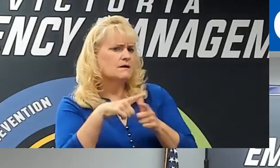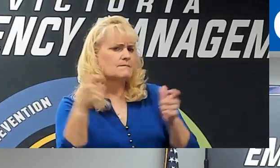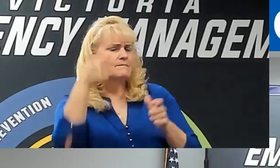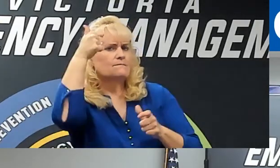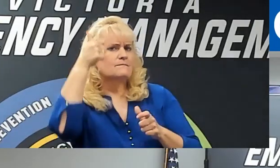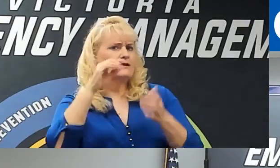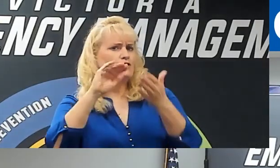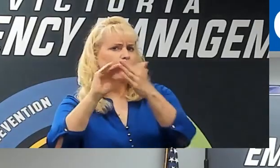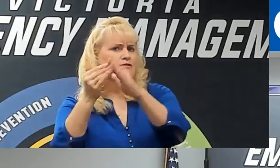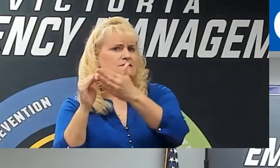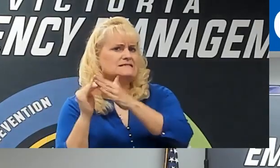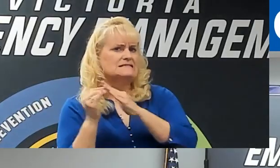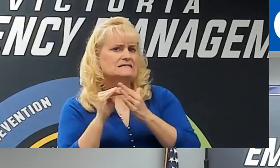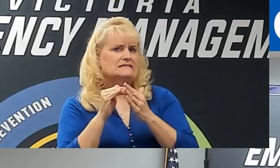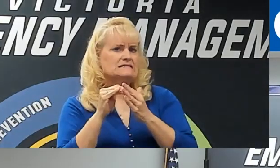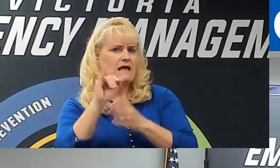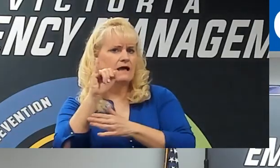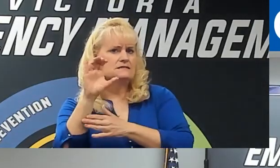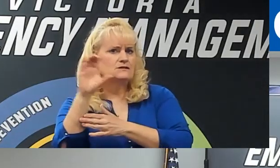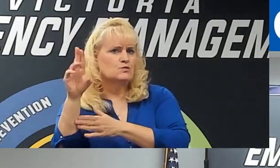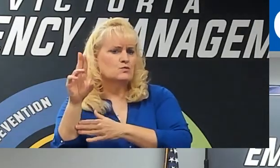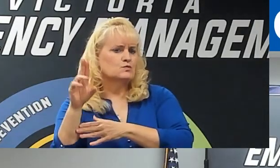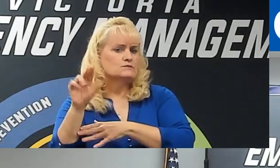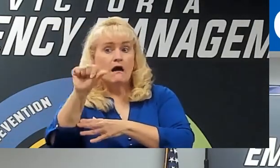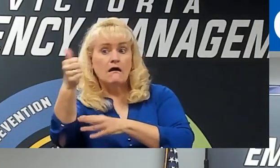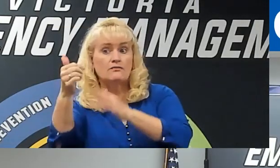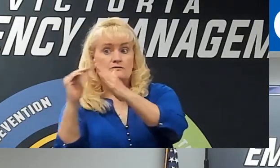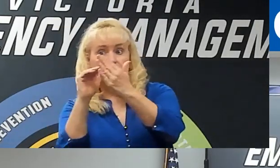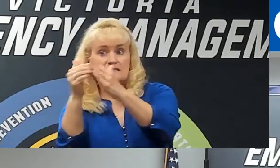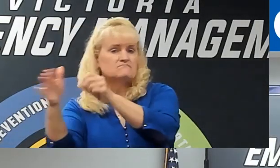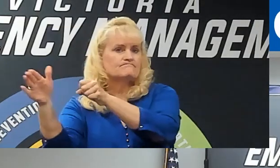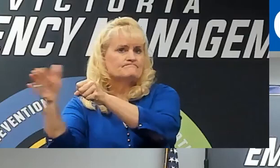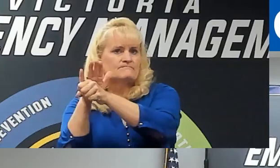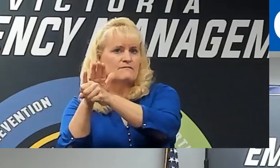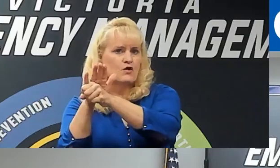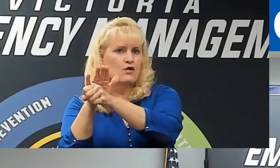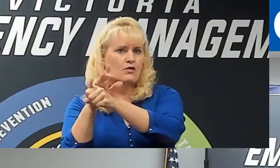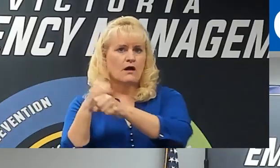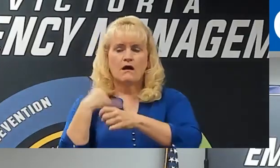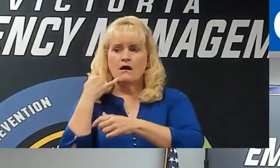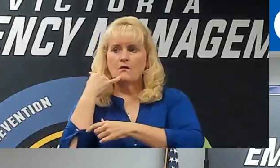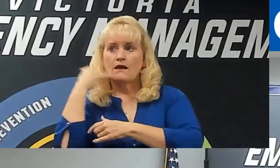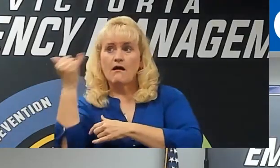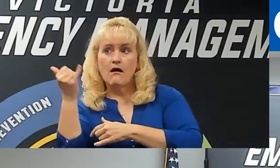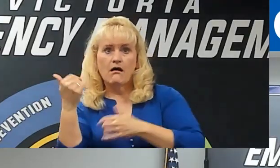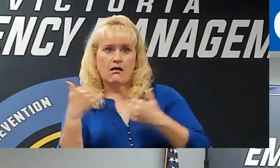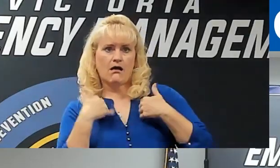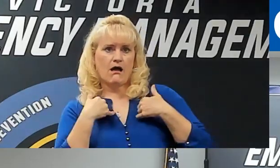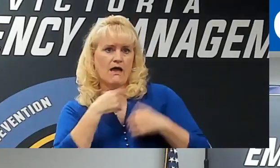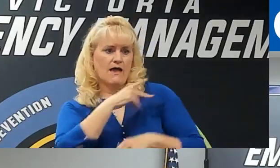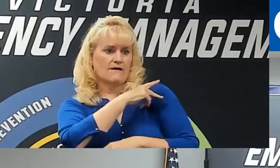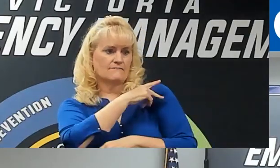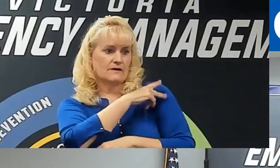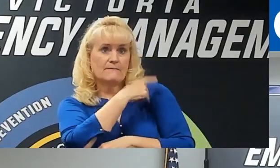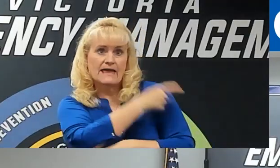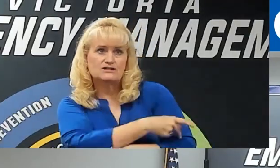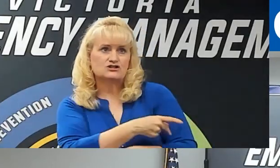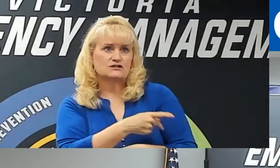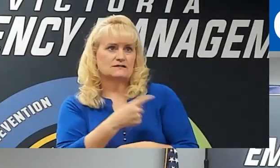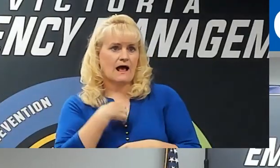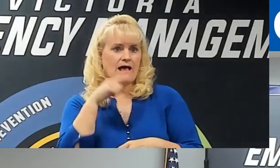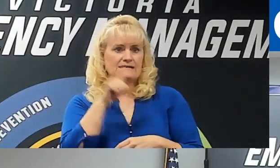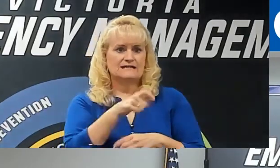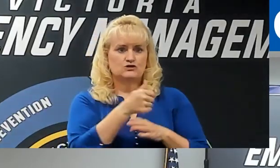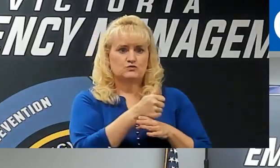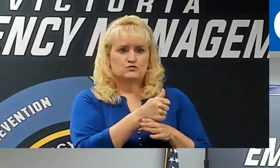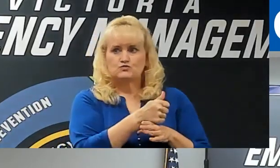hospitals' ICUs are full. So we call hospitals and say, hey, I have a patient, whether it's related to COVID or not, and I say I need to transfer